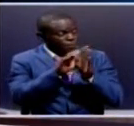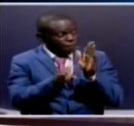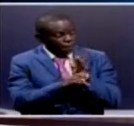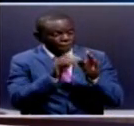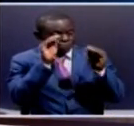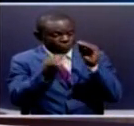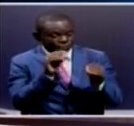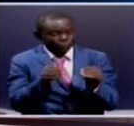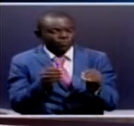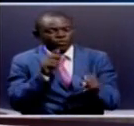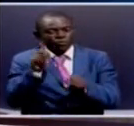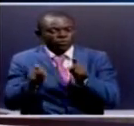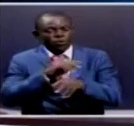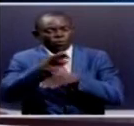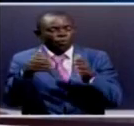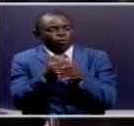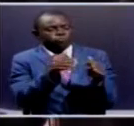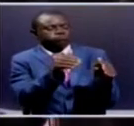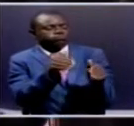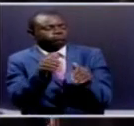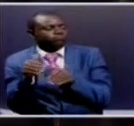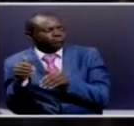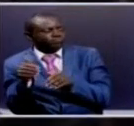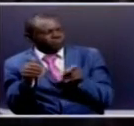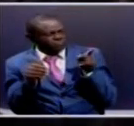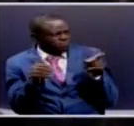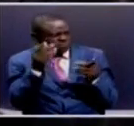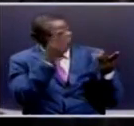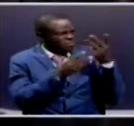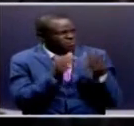No. You have already made it clear that